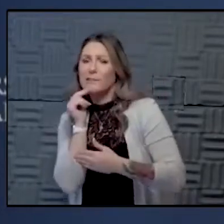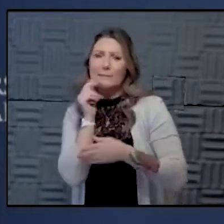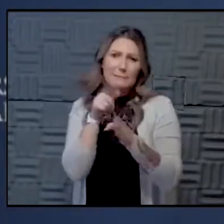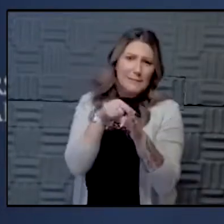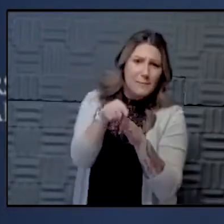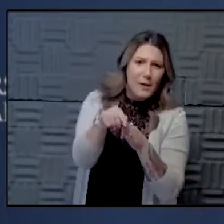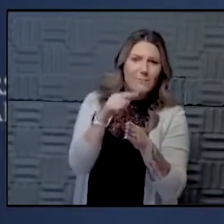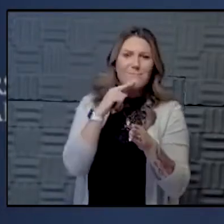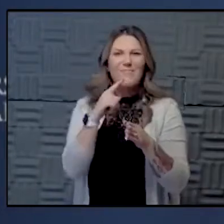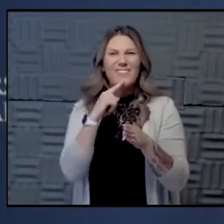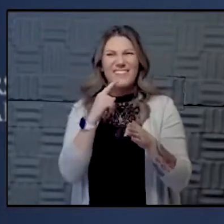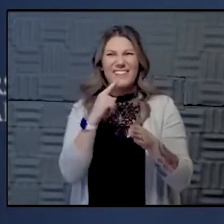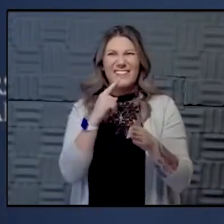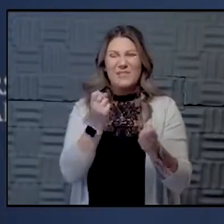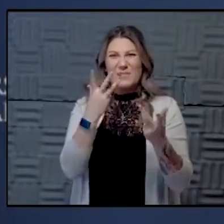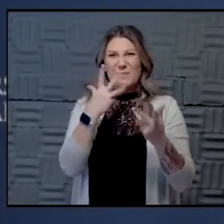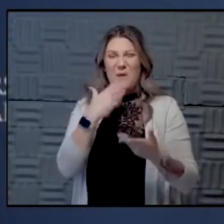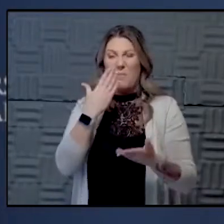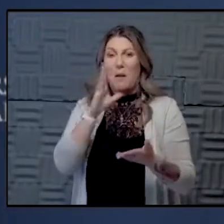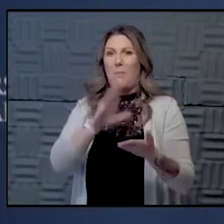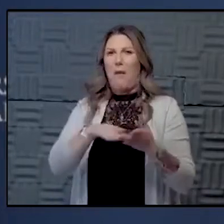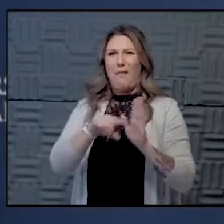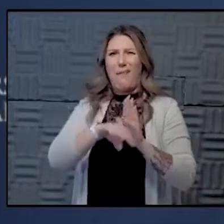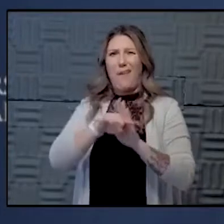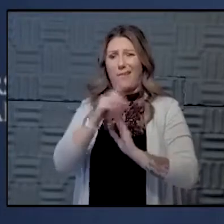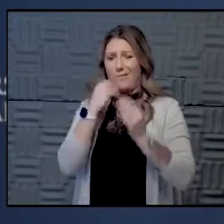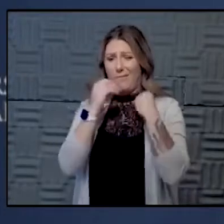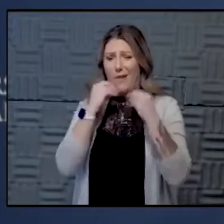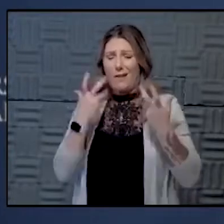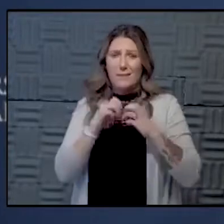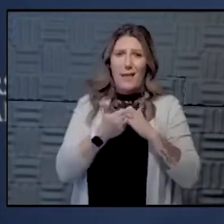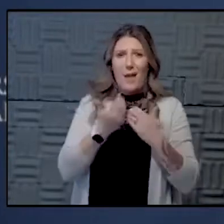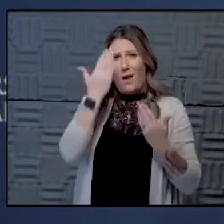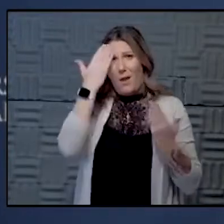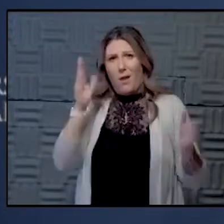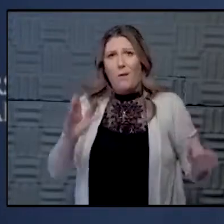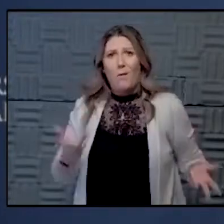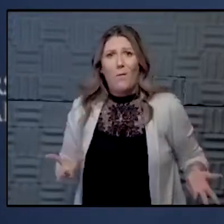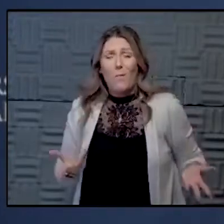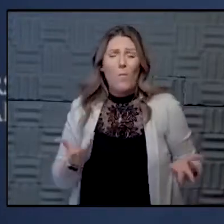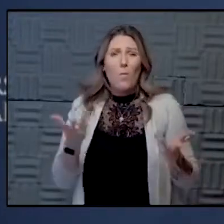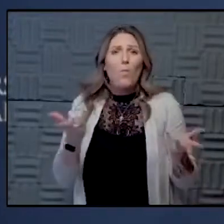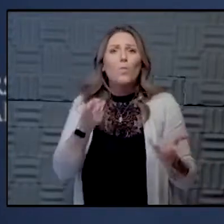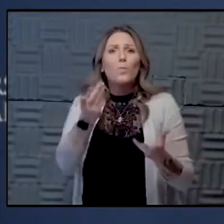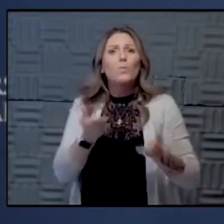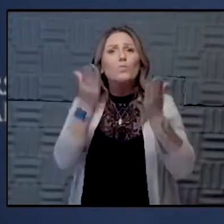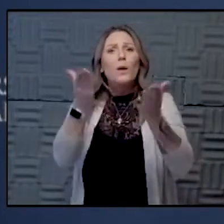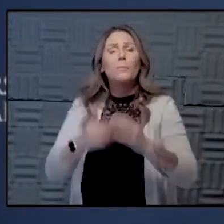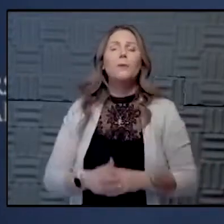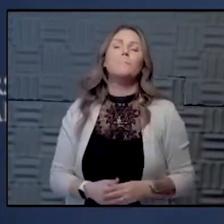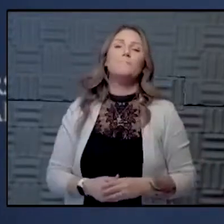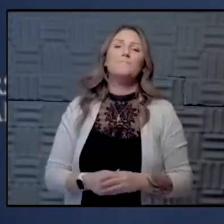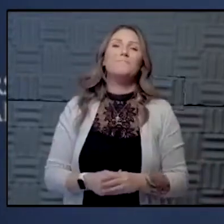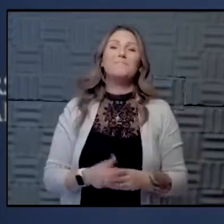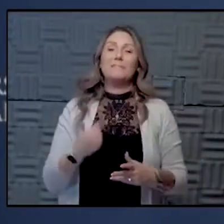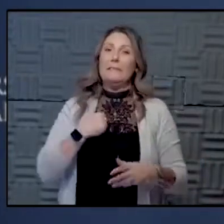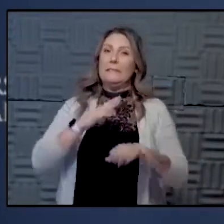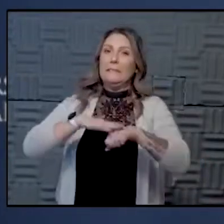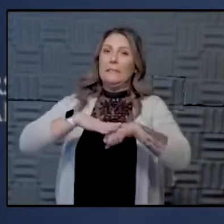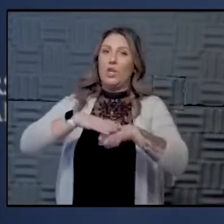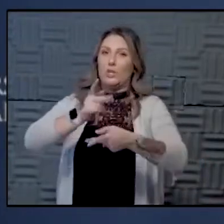there, it's hard to know what's healthy and what's not. What do you recommend? That's a great question. Yeah, and I caution